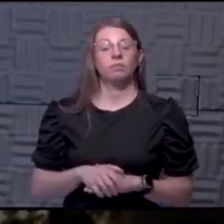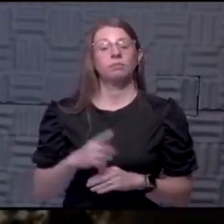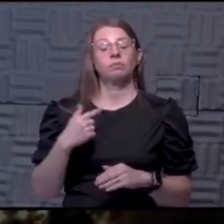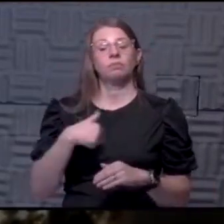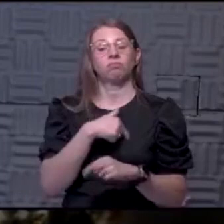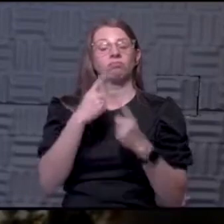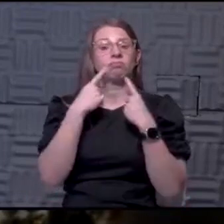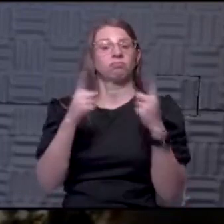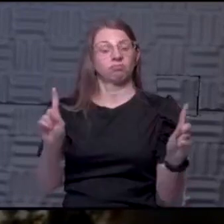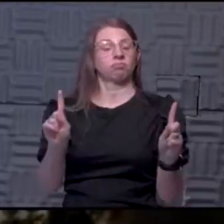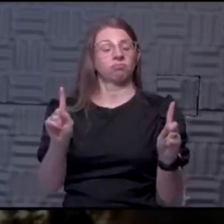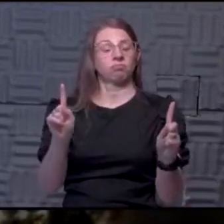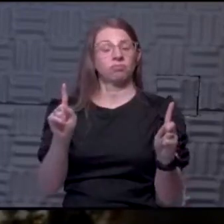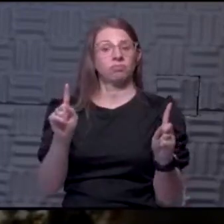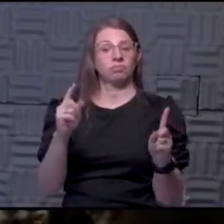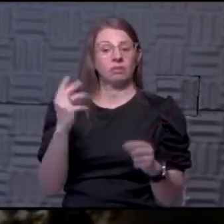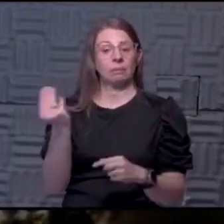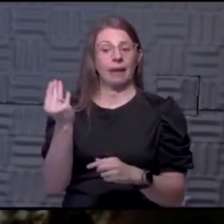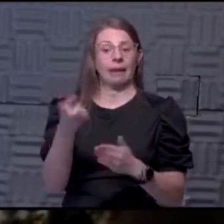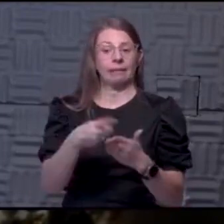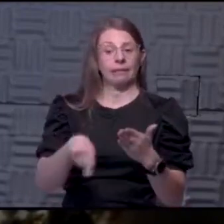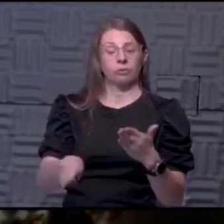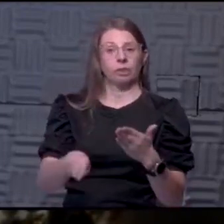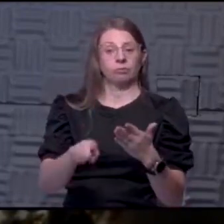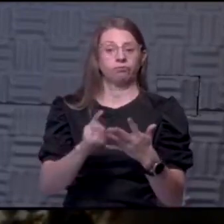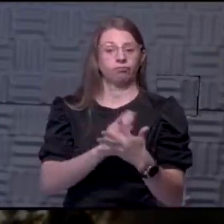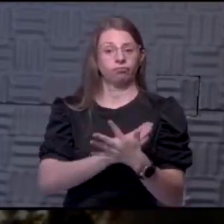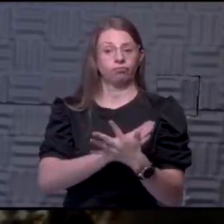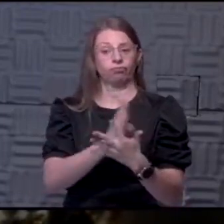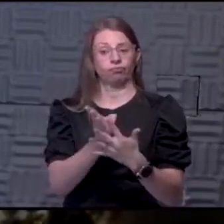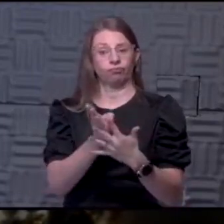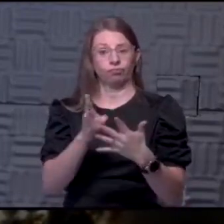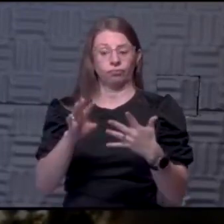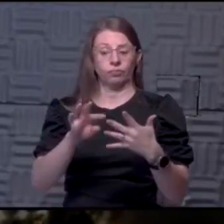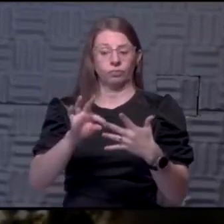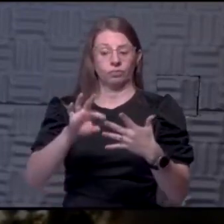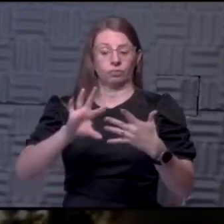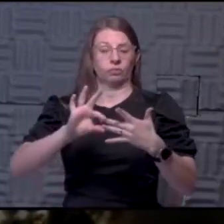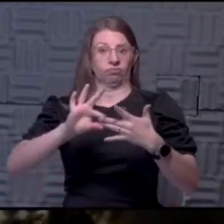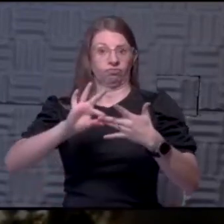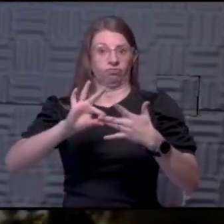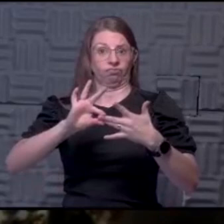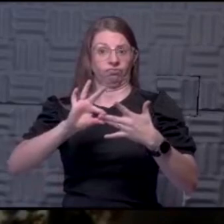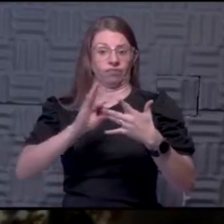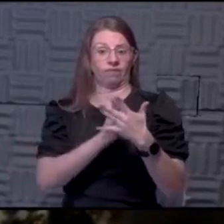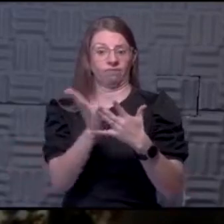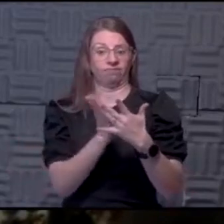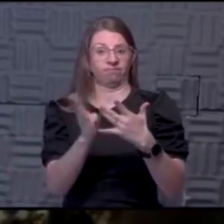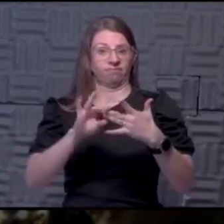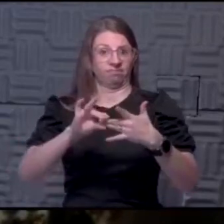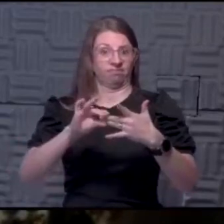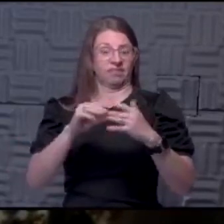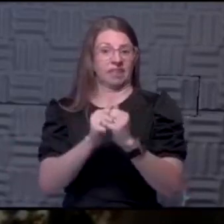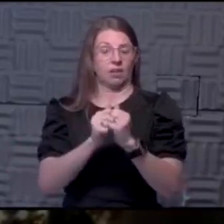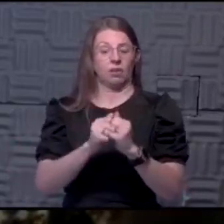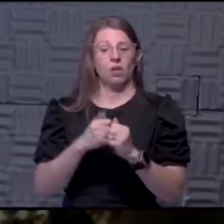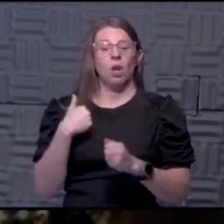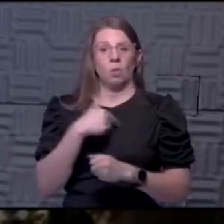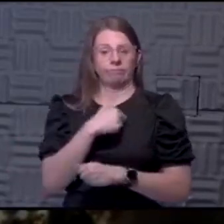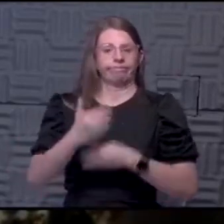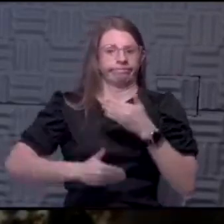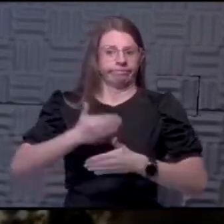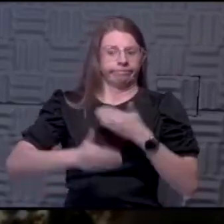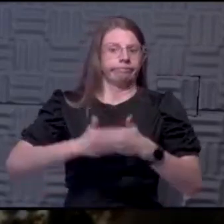that we'll be moving on Monday of next week into a combined phase 3, phase 4. As we've marched along through